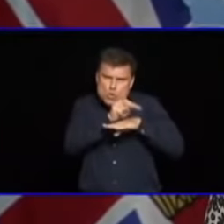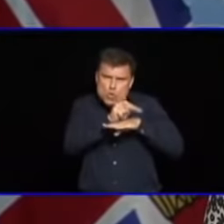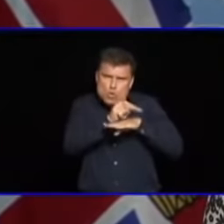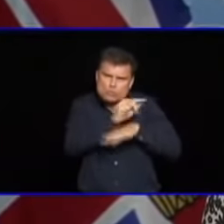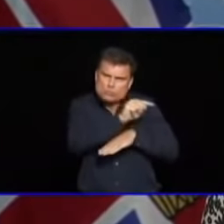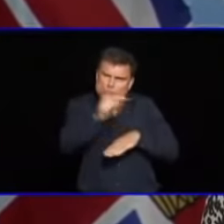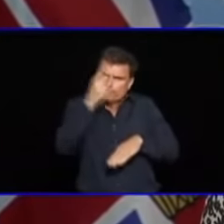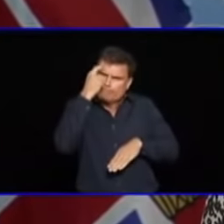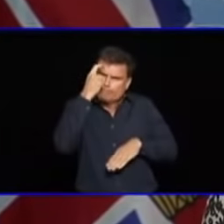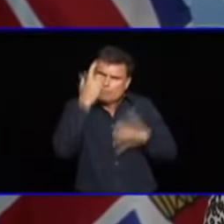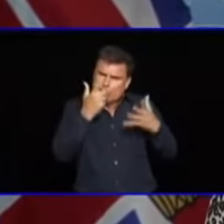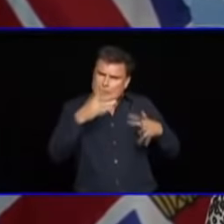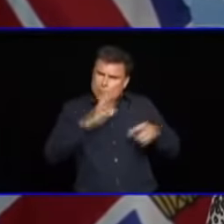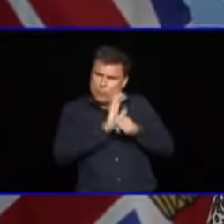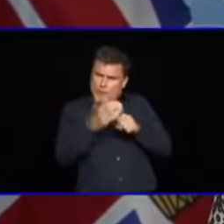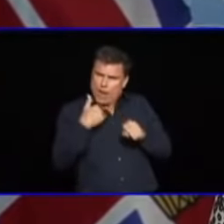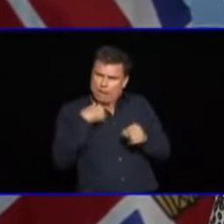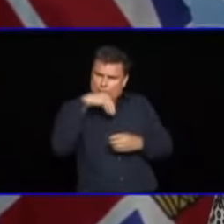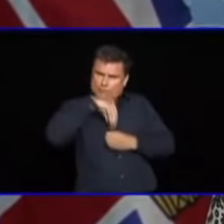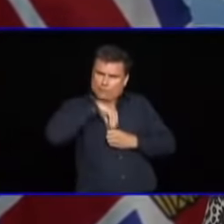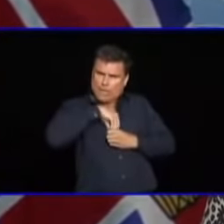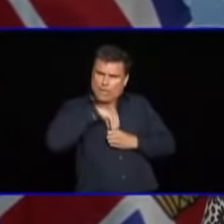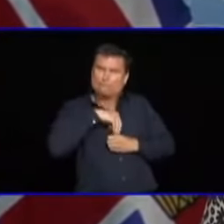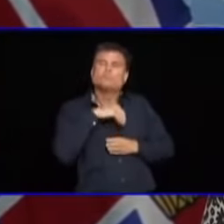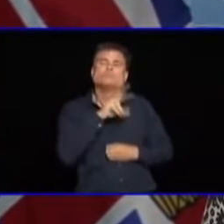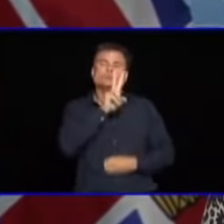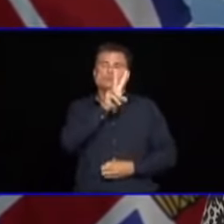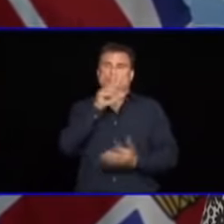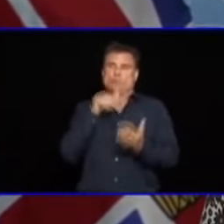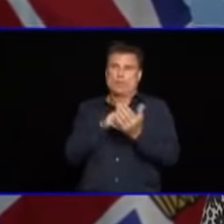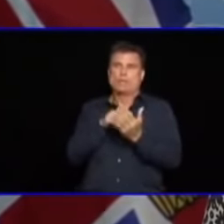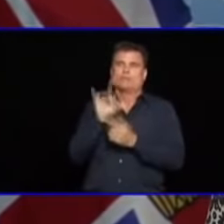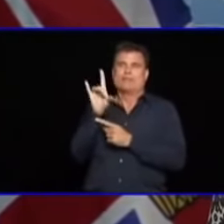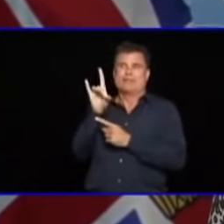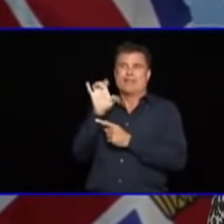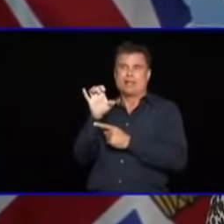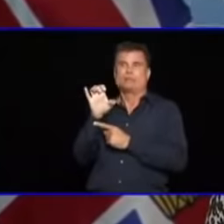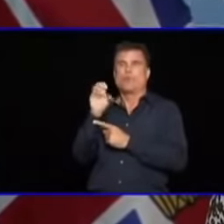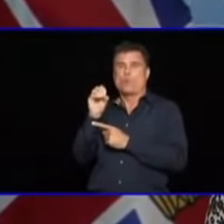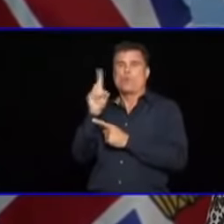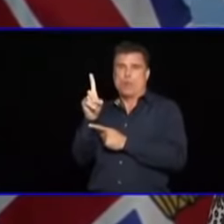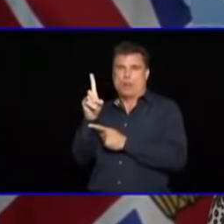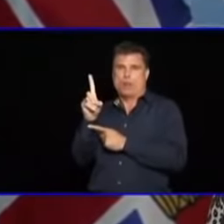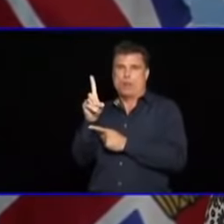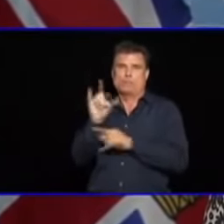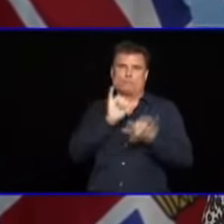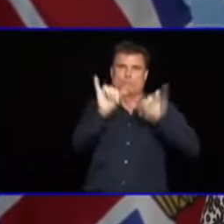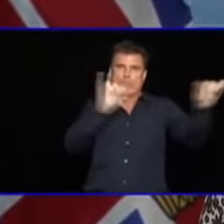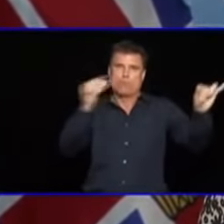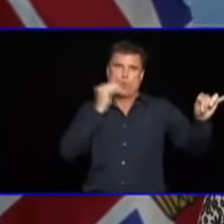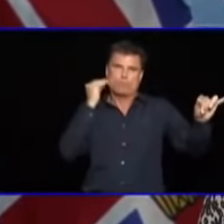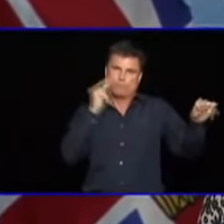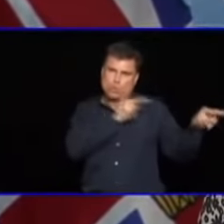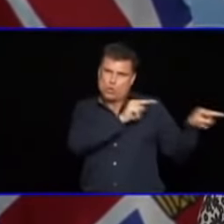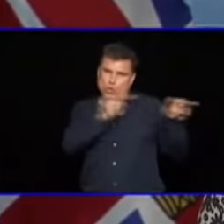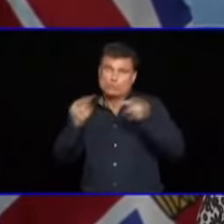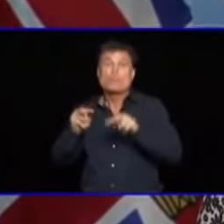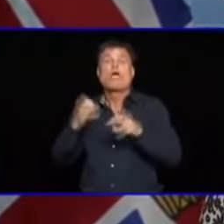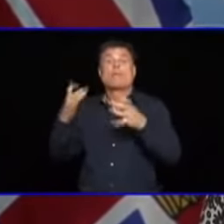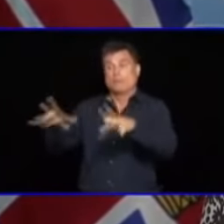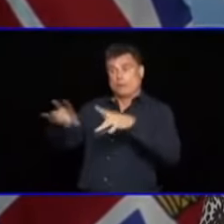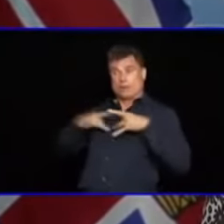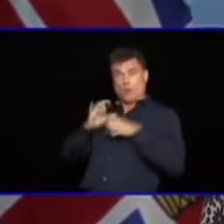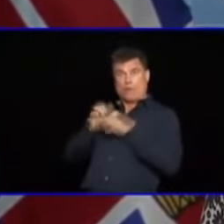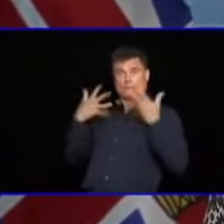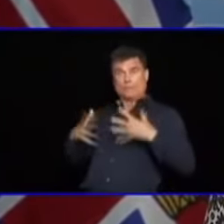4,644 people who have fully recovered. We have 2 new healthcare outbreaks, both of which have a single